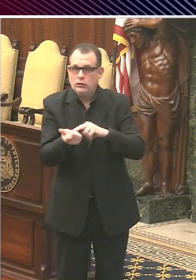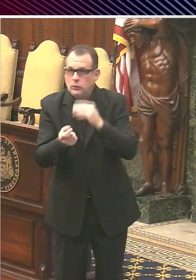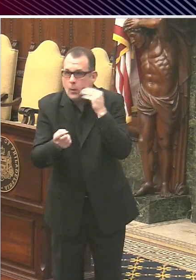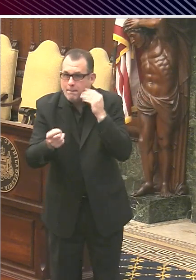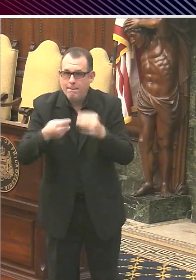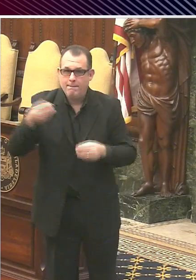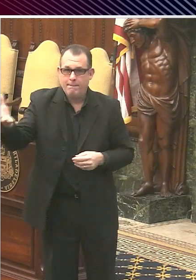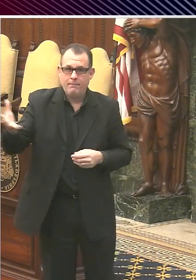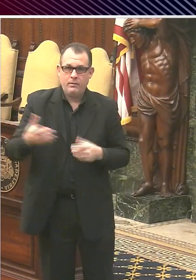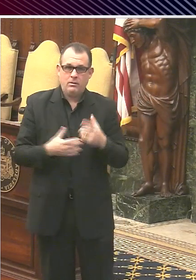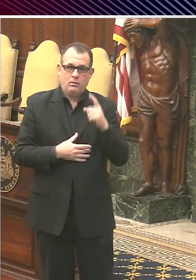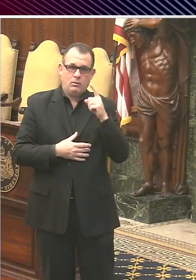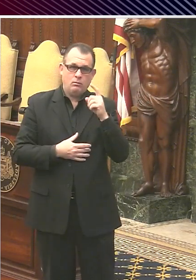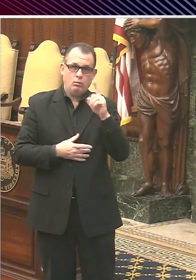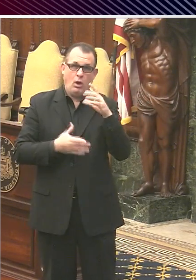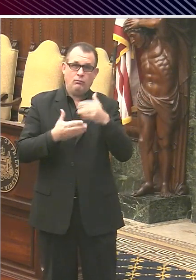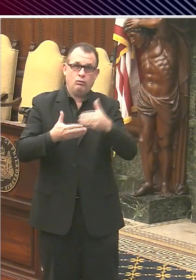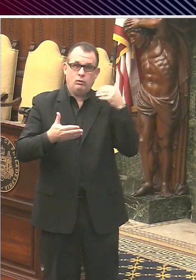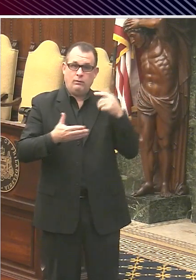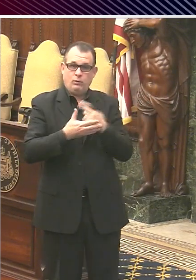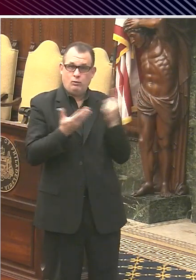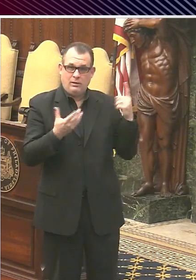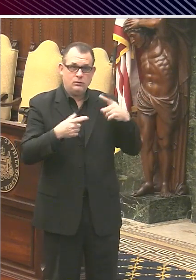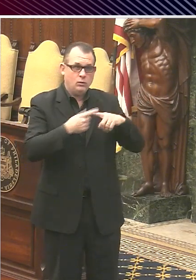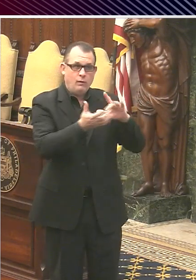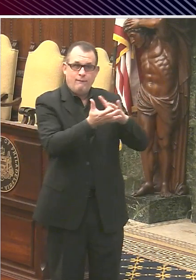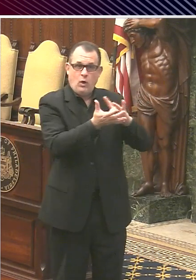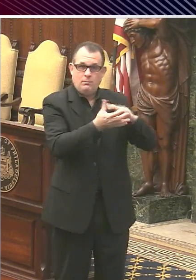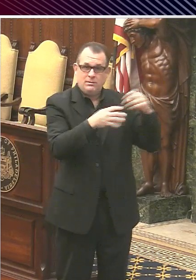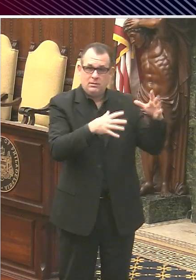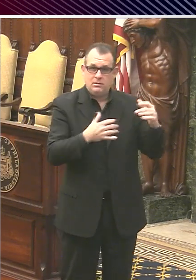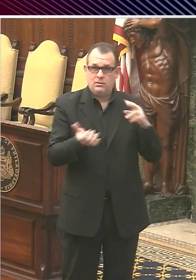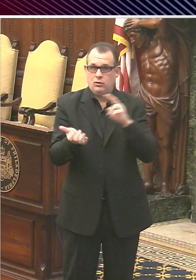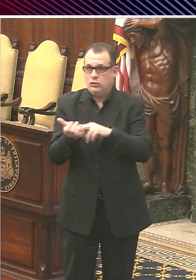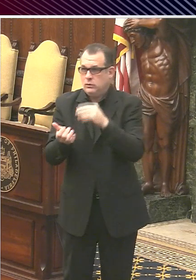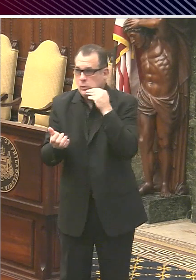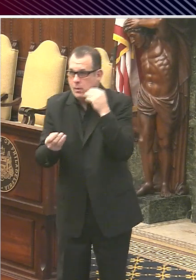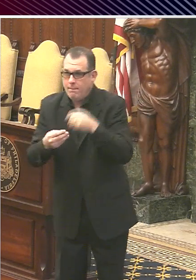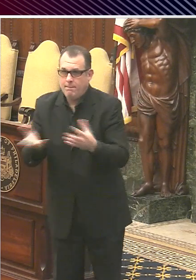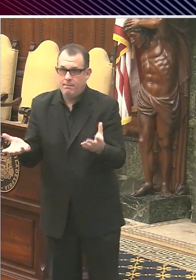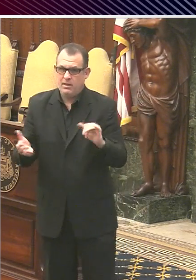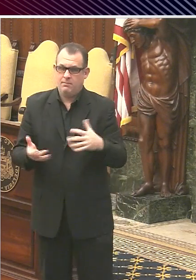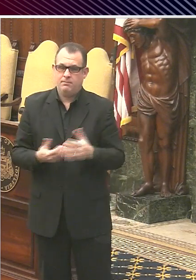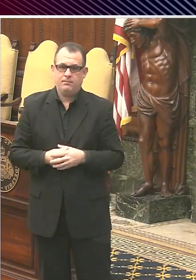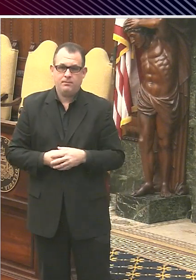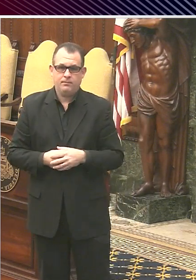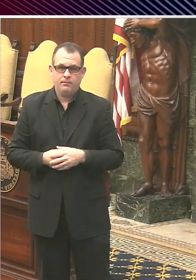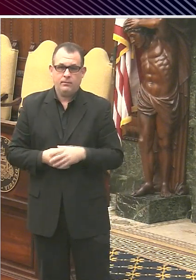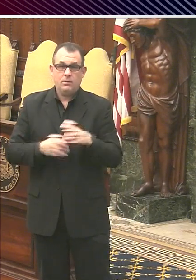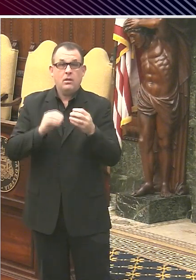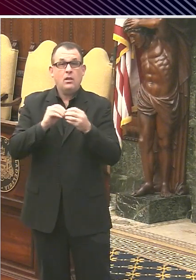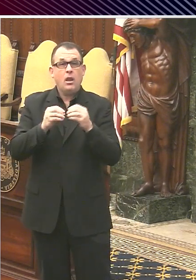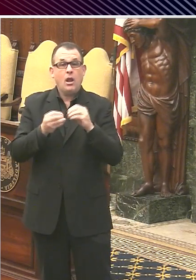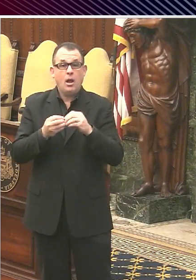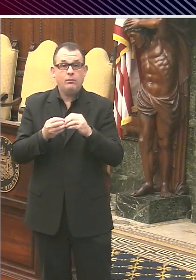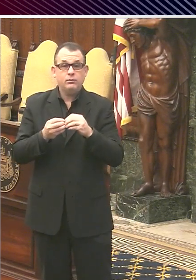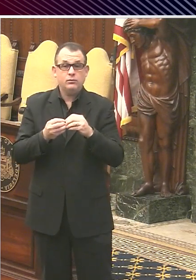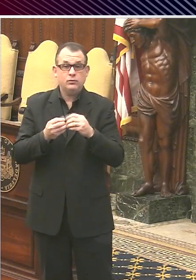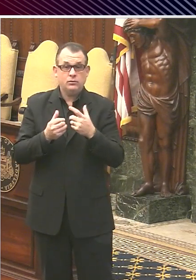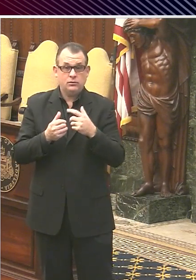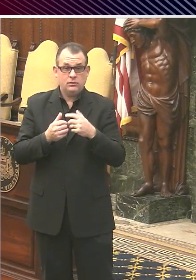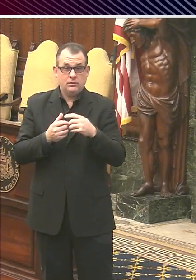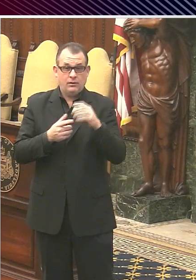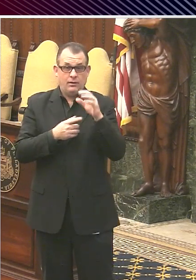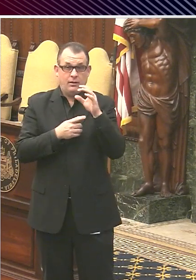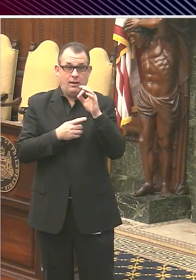doses in previous weeks we sent to pharmacies for vaccinating in nursing homes. Now, we've been told that these numbers, 9,500 of Moderna